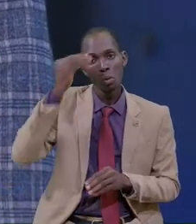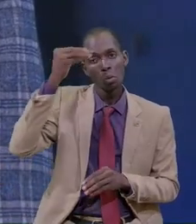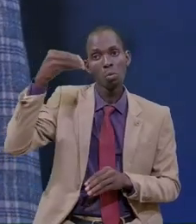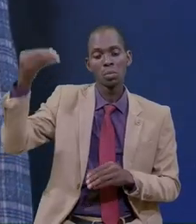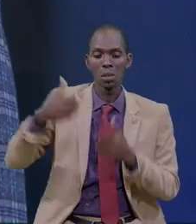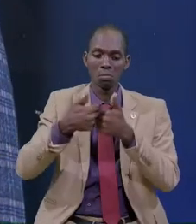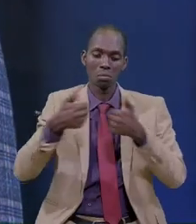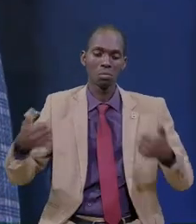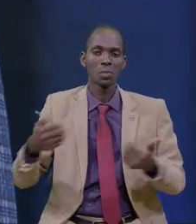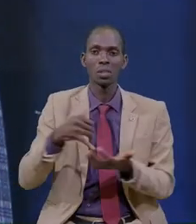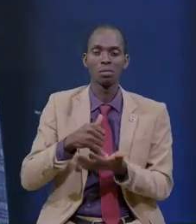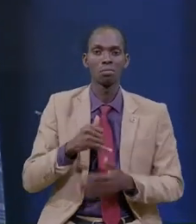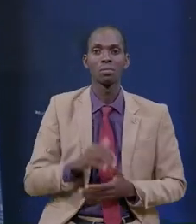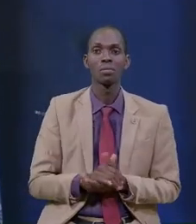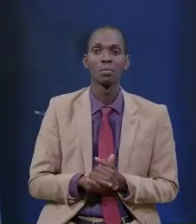asunder.